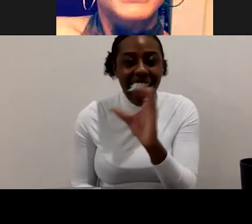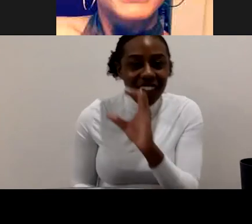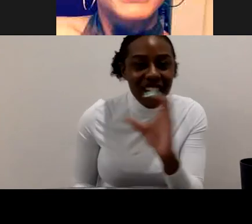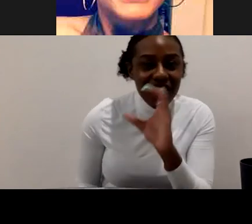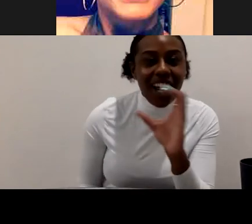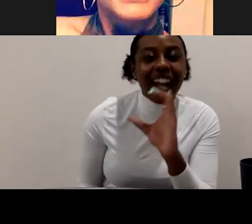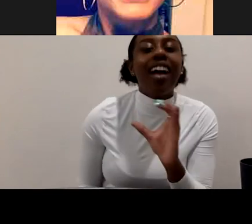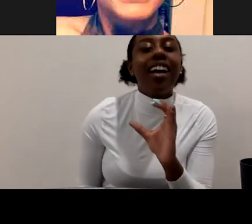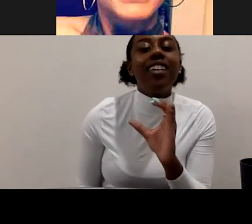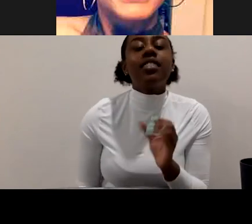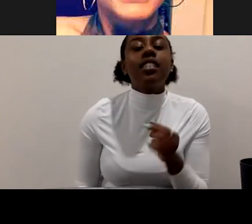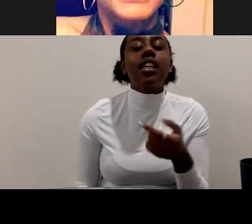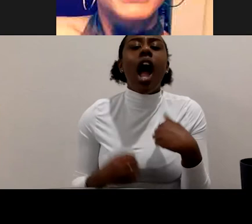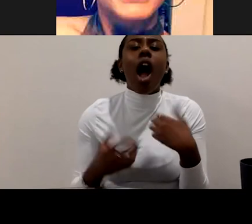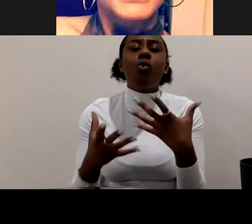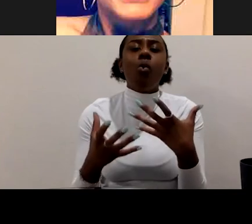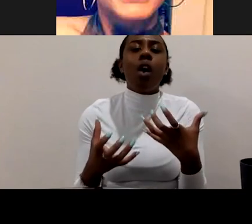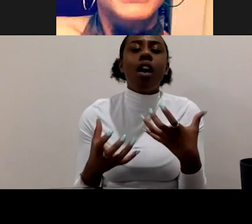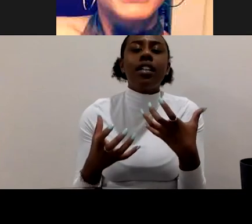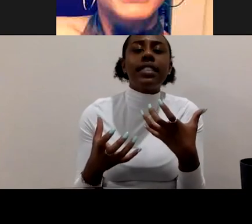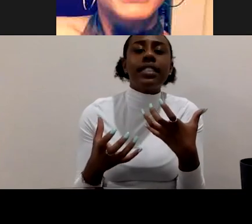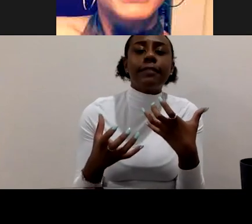Just wanted to uplift some history.